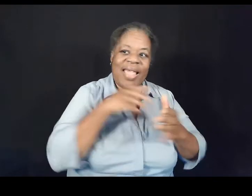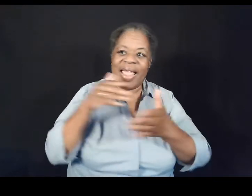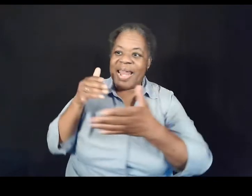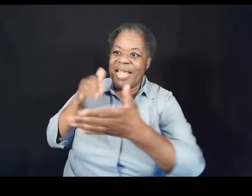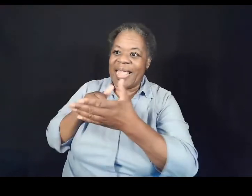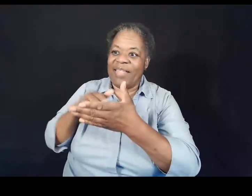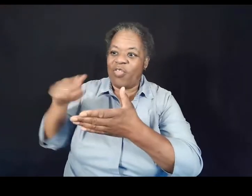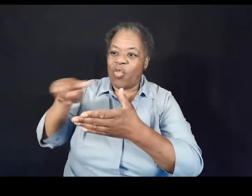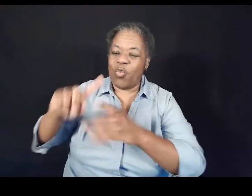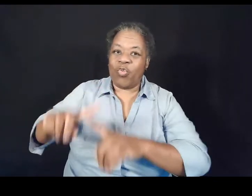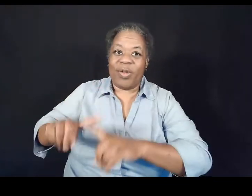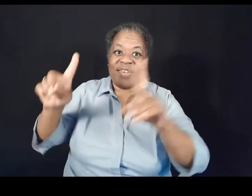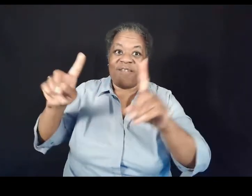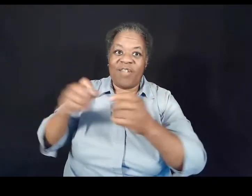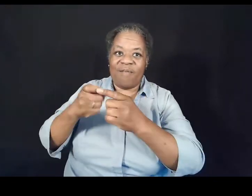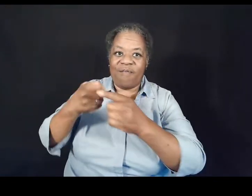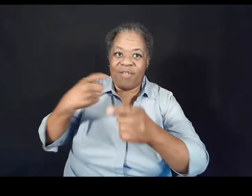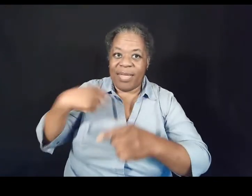us.